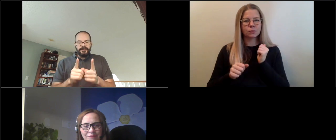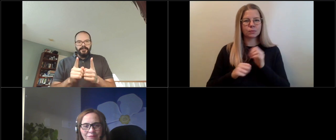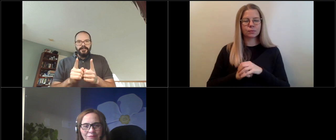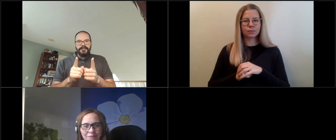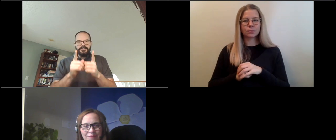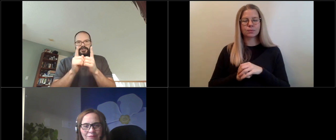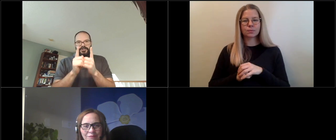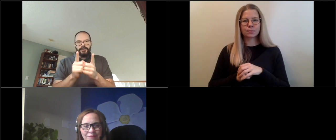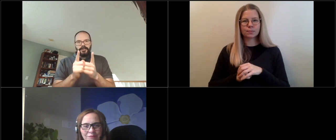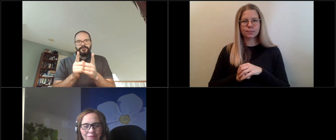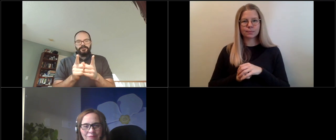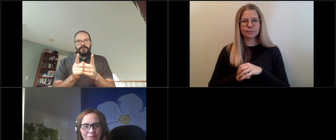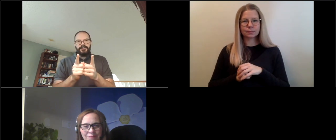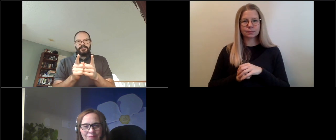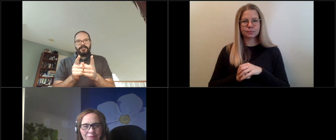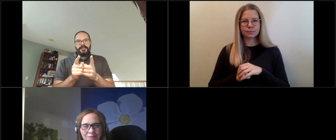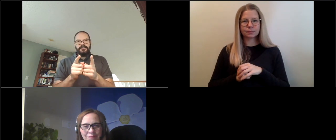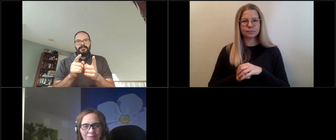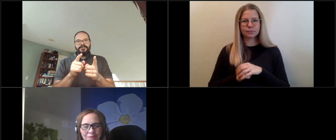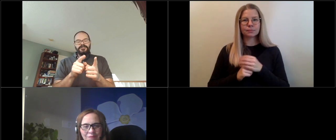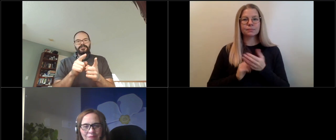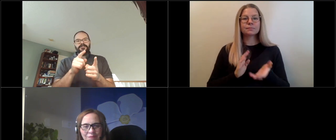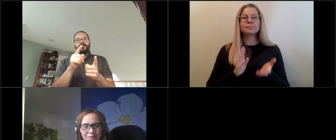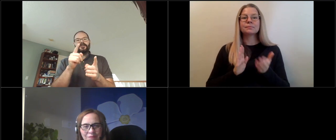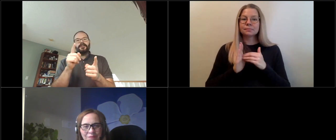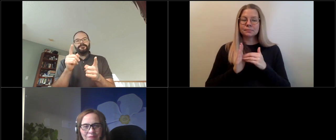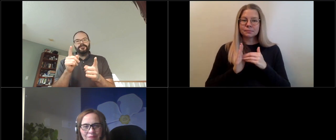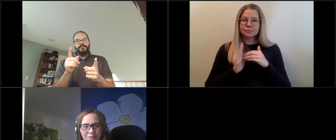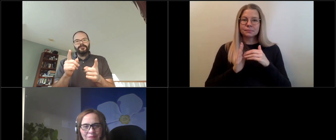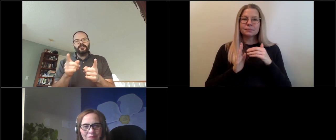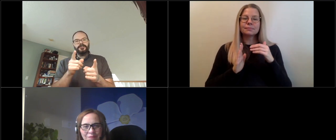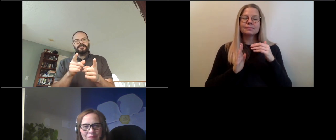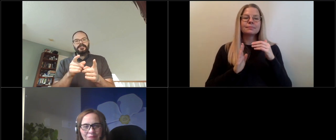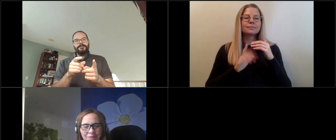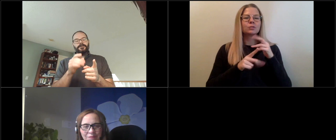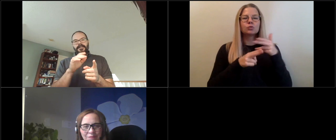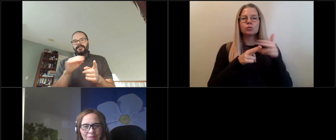sure that it's a short enough duration that it's just long enough